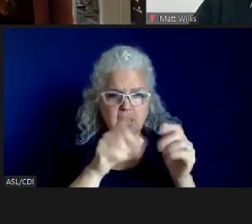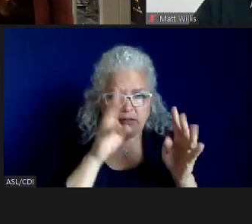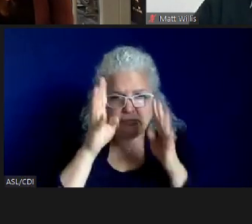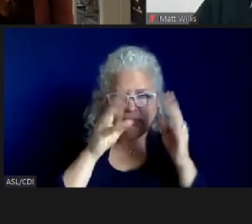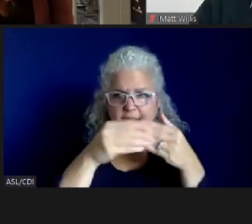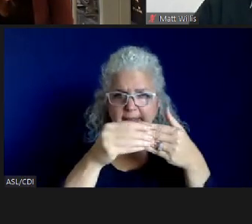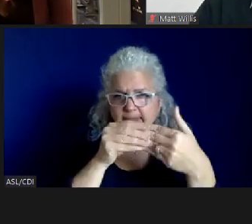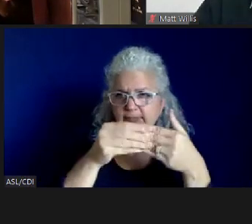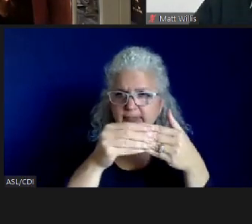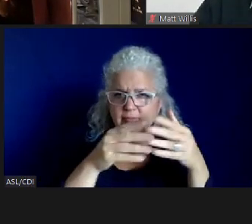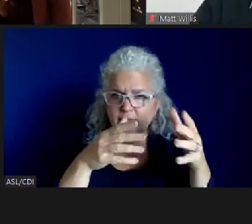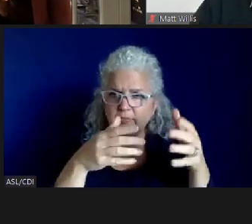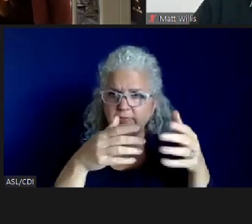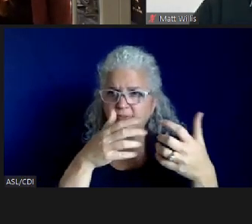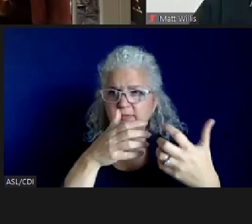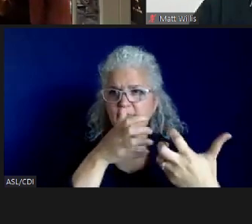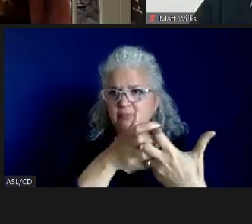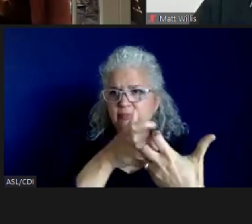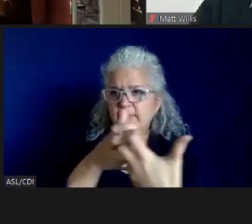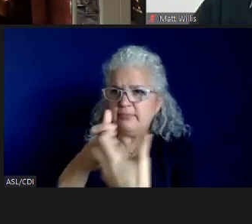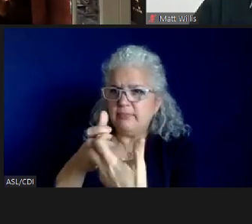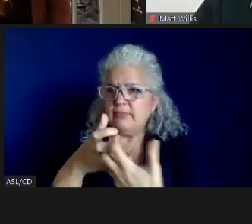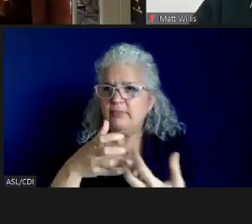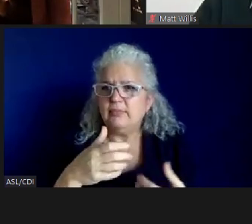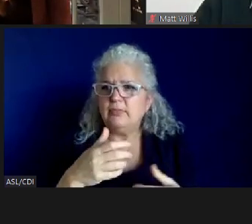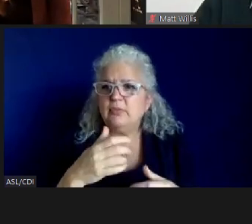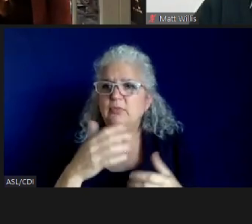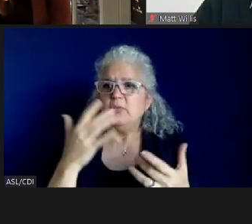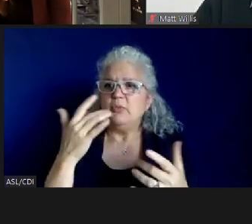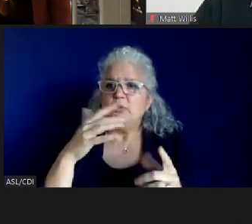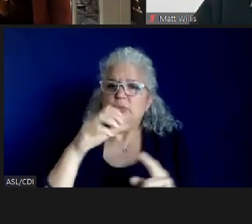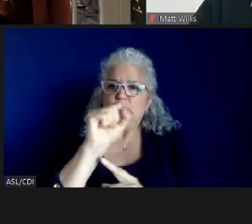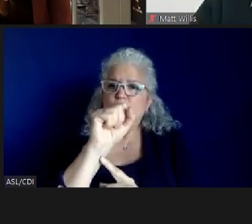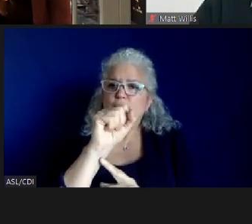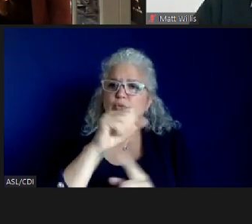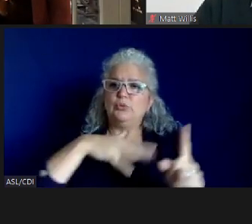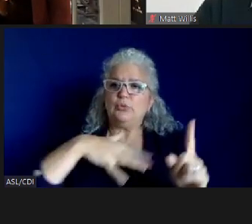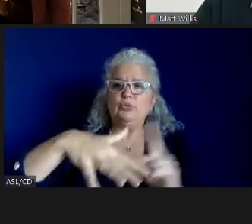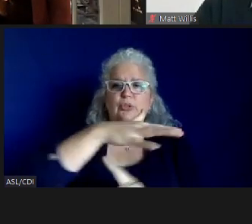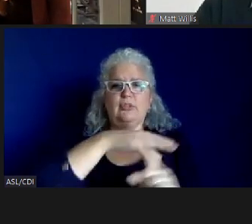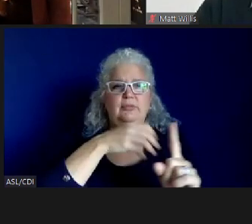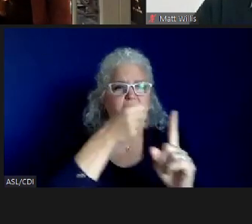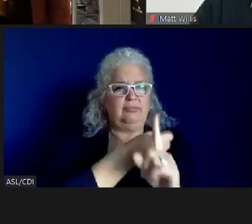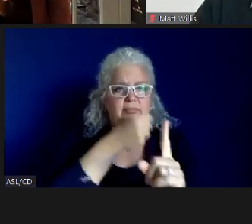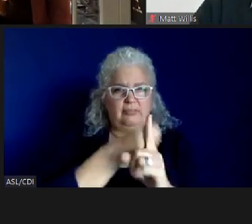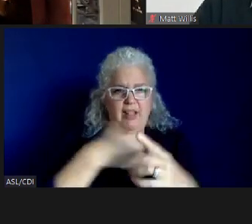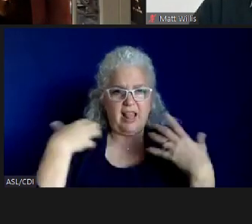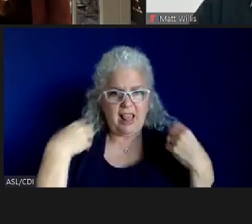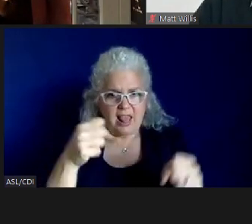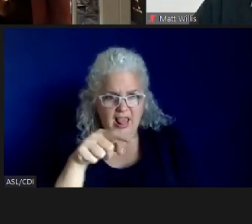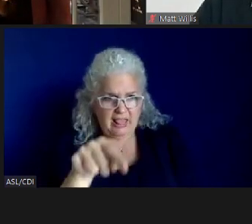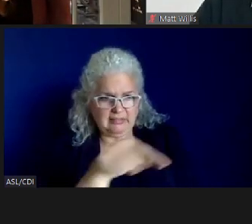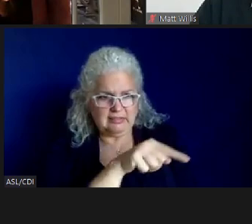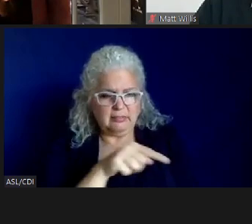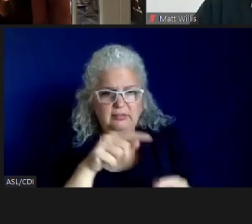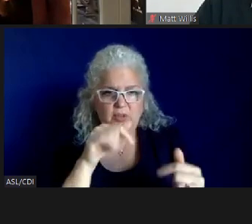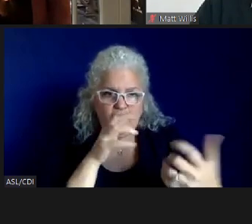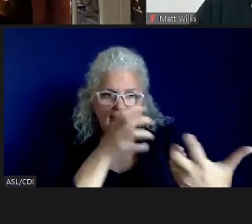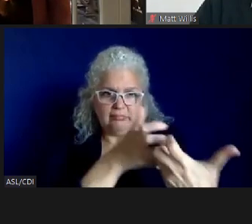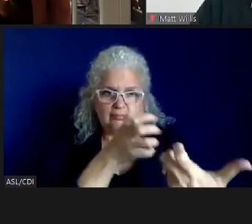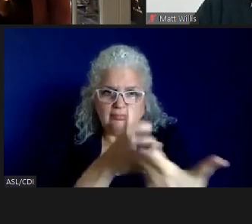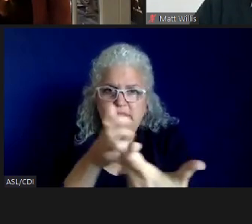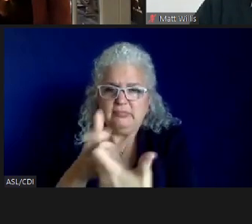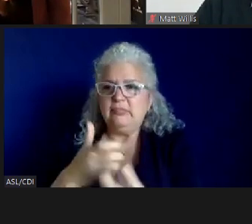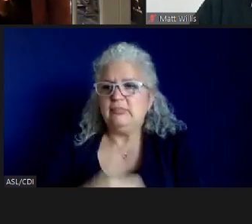and where the areas of prevalence are. With respect to people that are living, in one county, working in another, which,